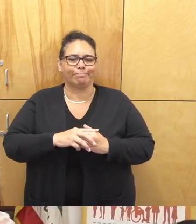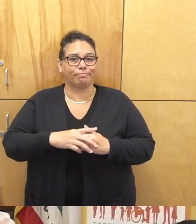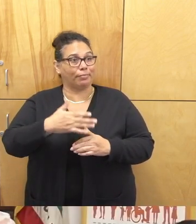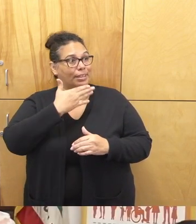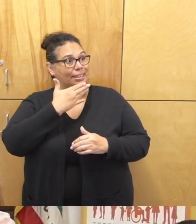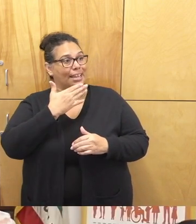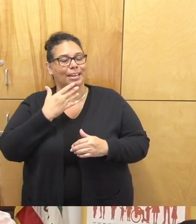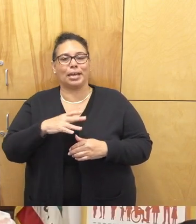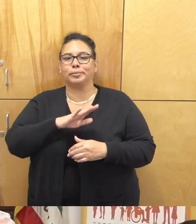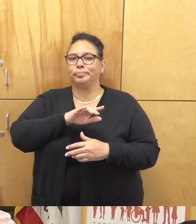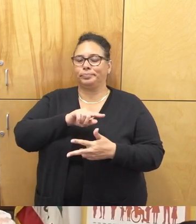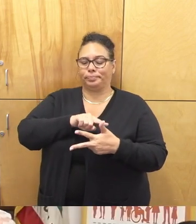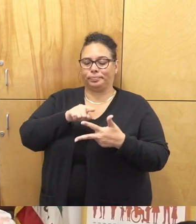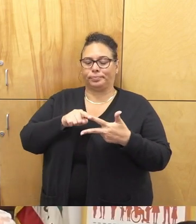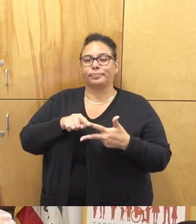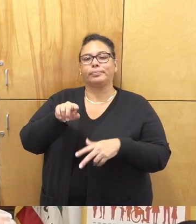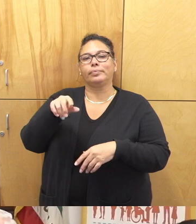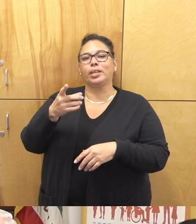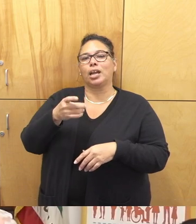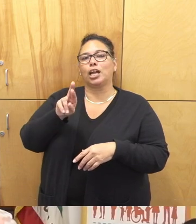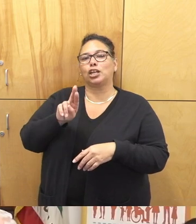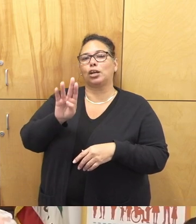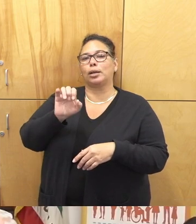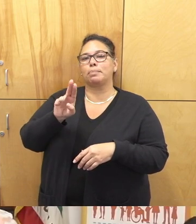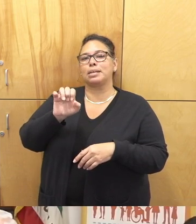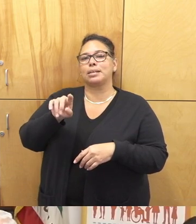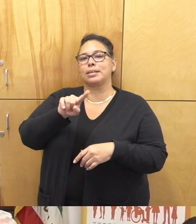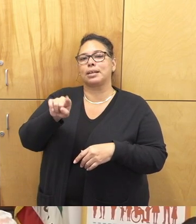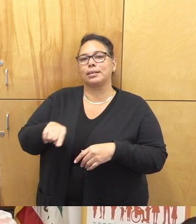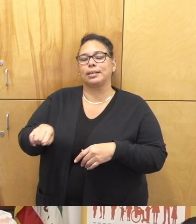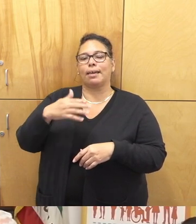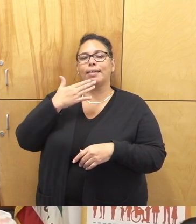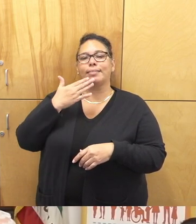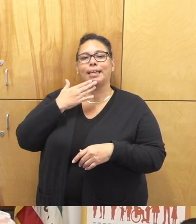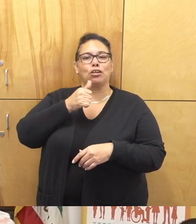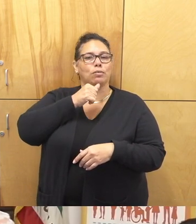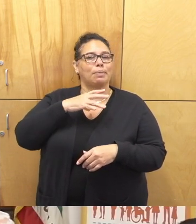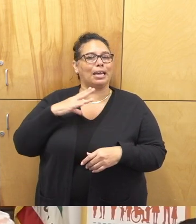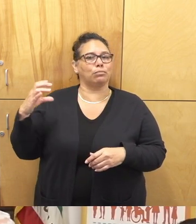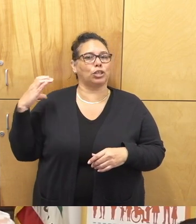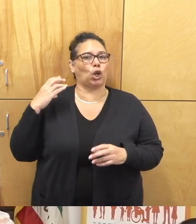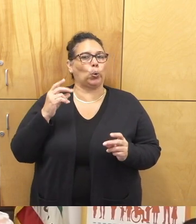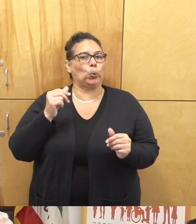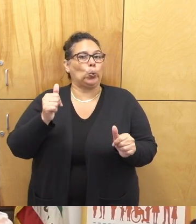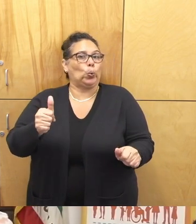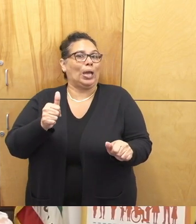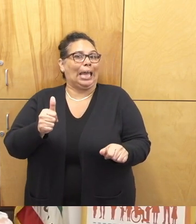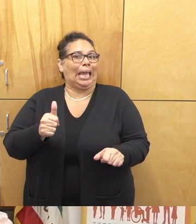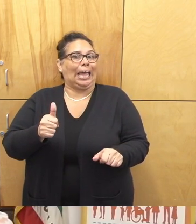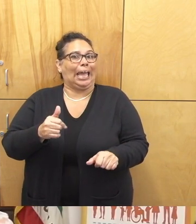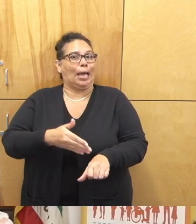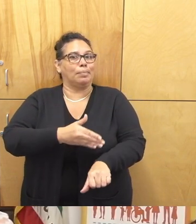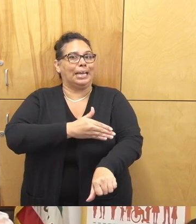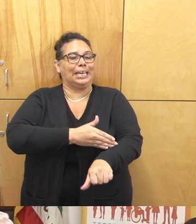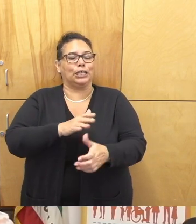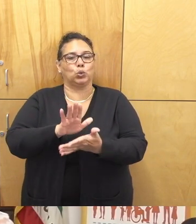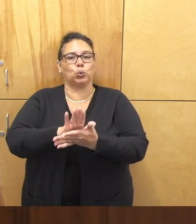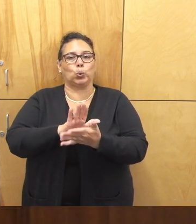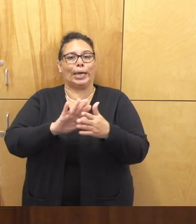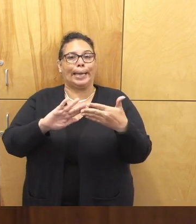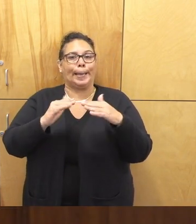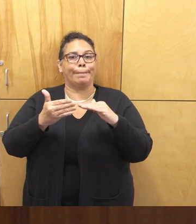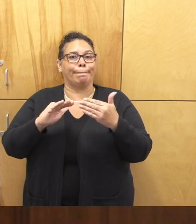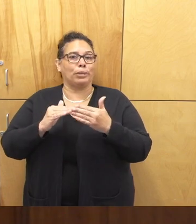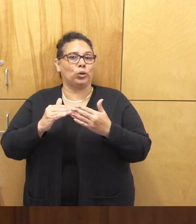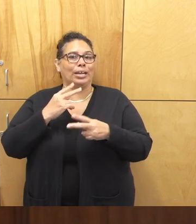Thank you, Dr. Benitez. Thank you, Madam Chair. So I wanted to give a quick update to my school community visits that I started 2